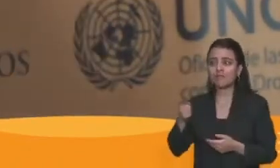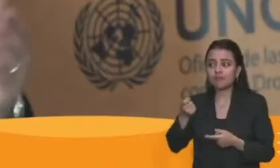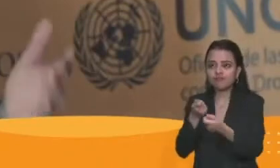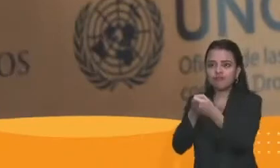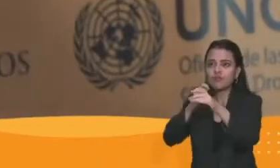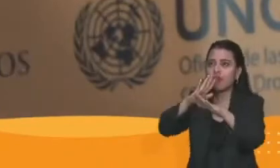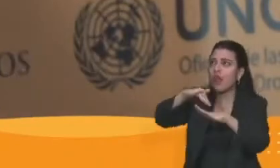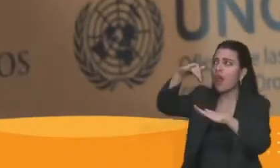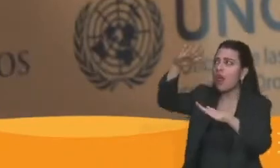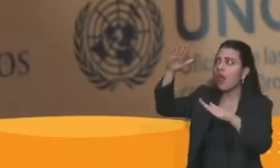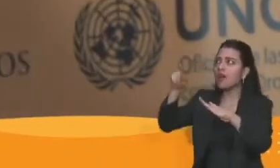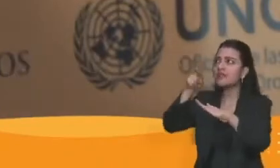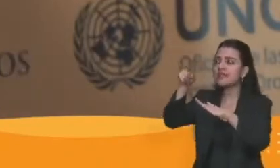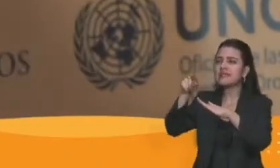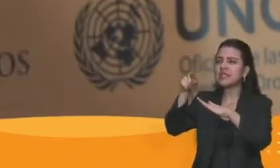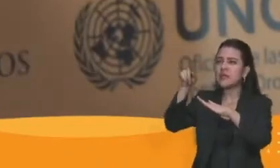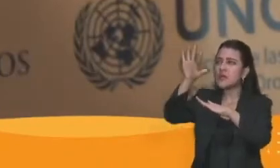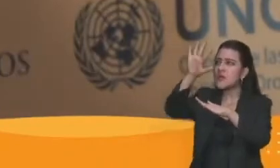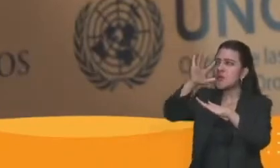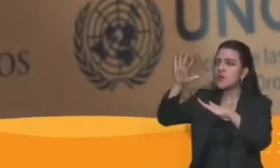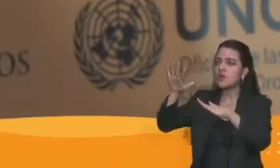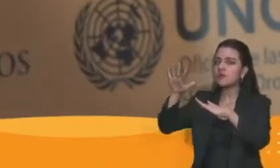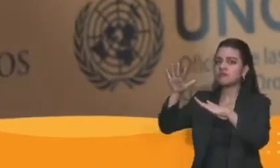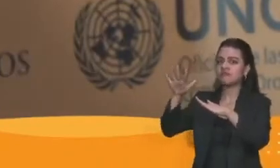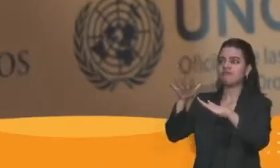because it's in the Piedemonte,